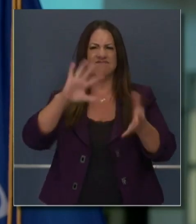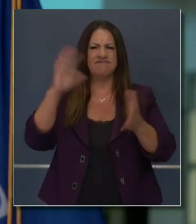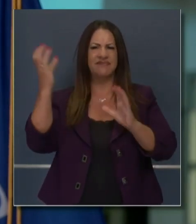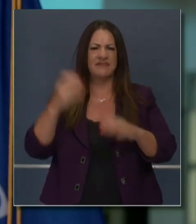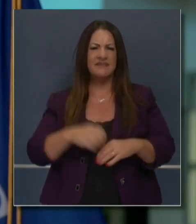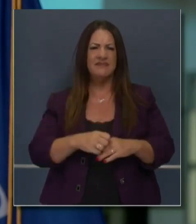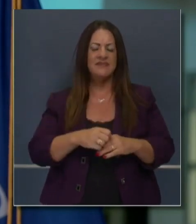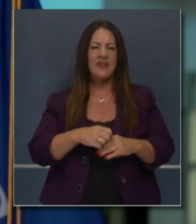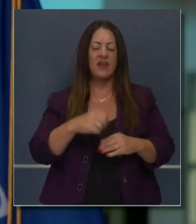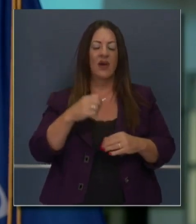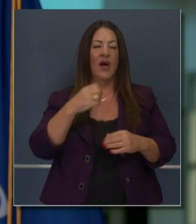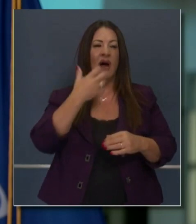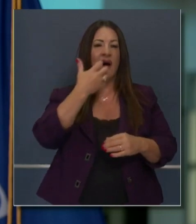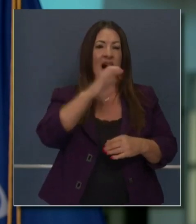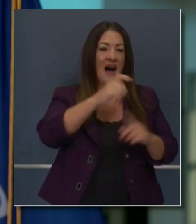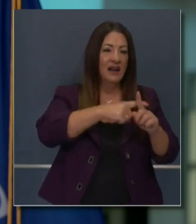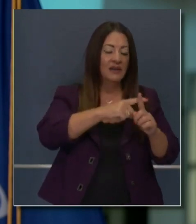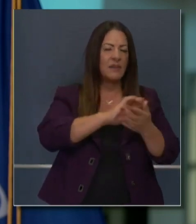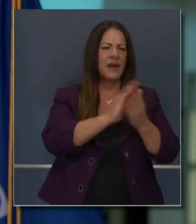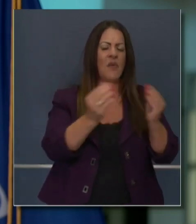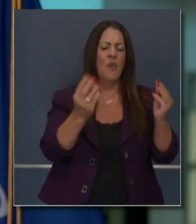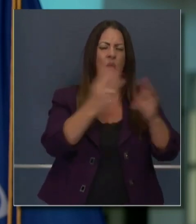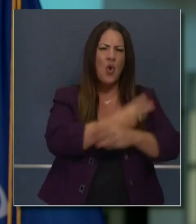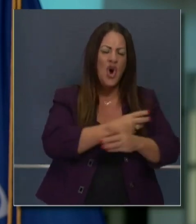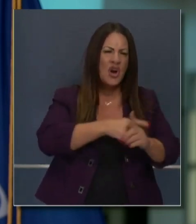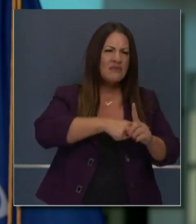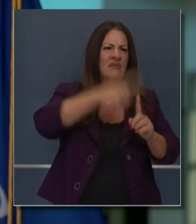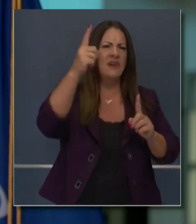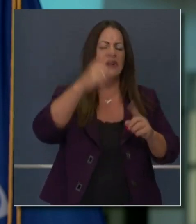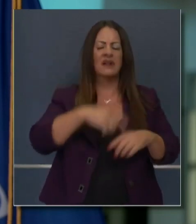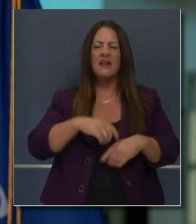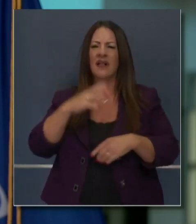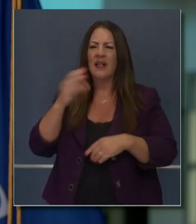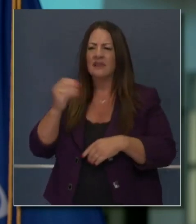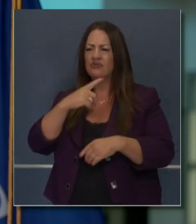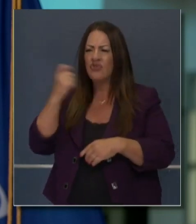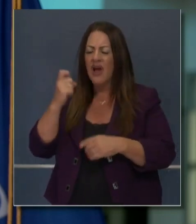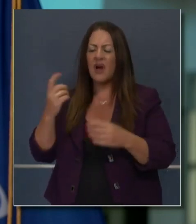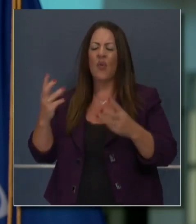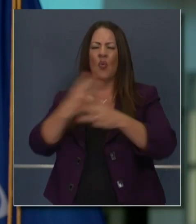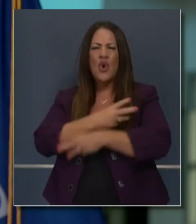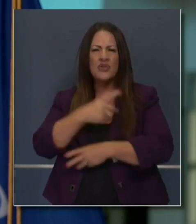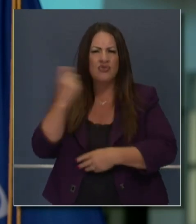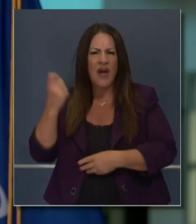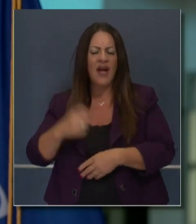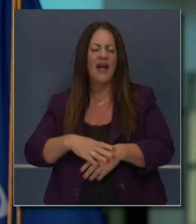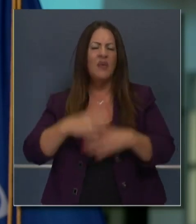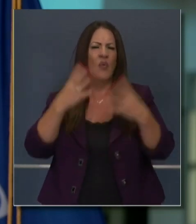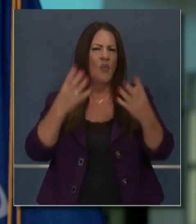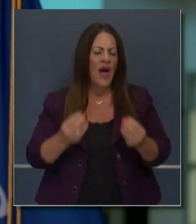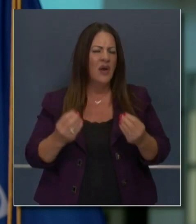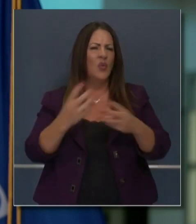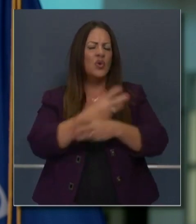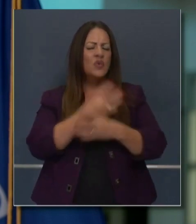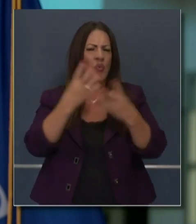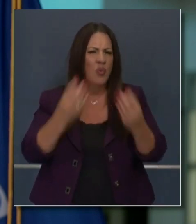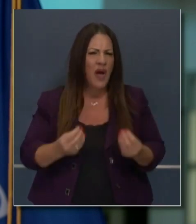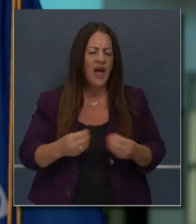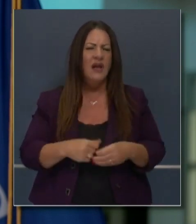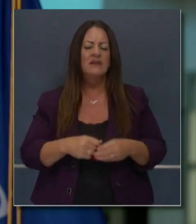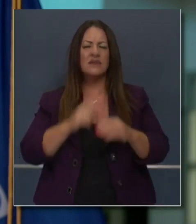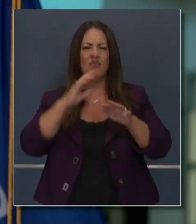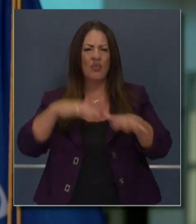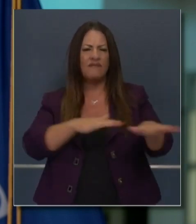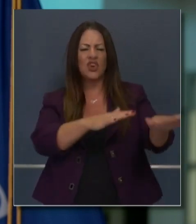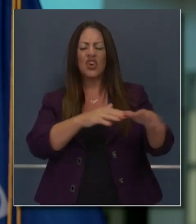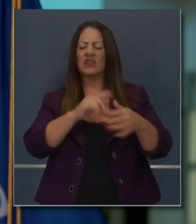getting hotter, the dries are getting drier, the wets, we're looking forward to winter season in these atmospheric rivers. The wets are getting